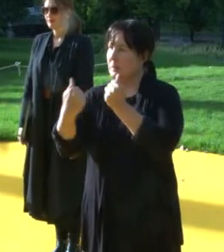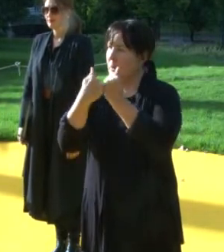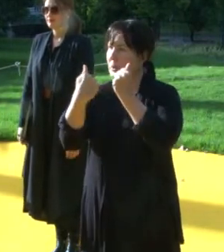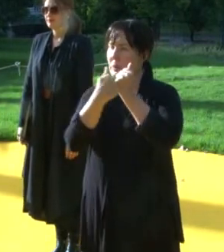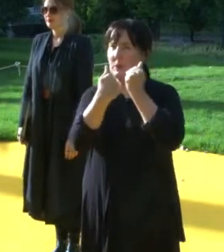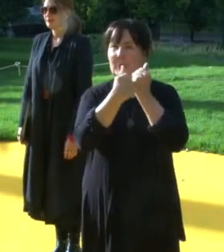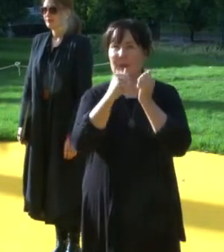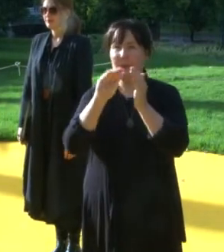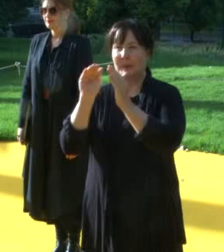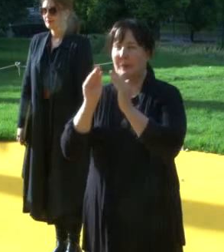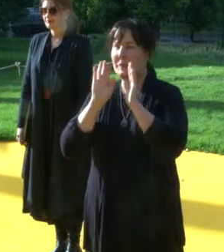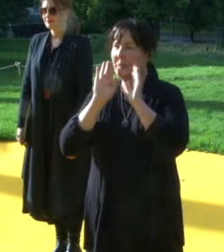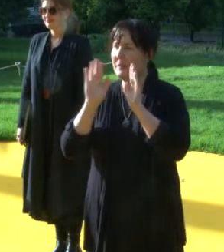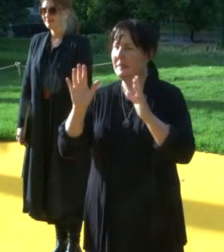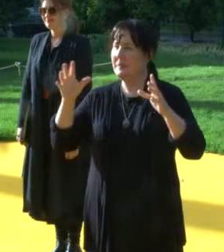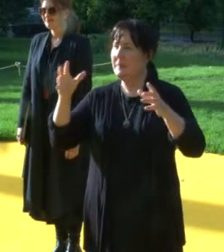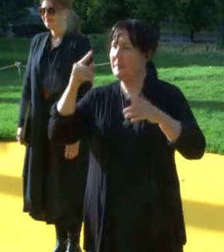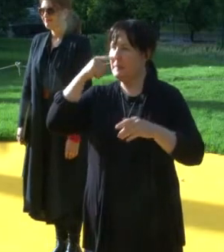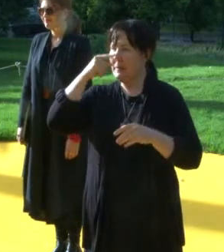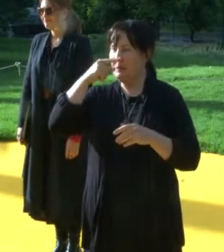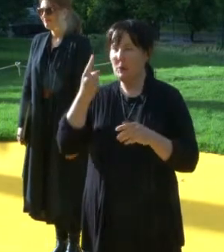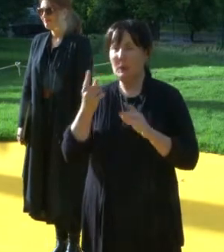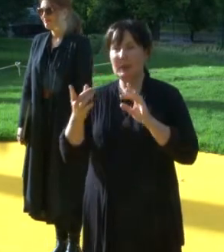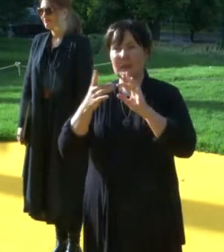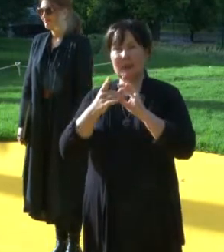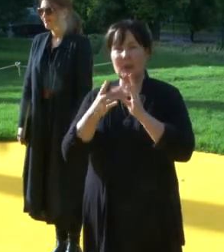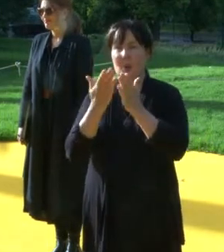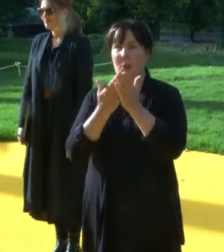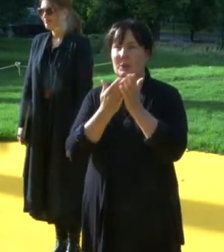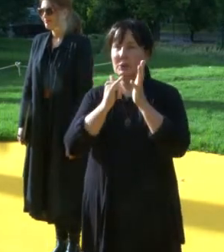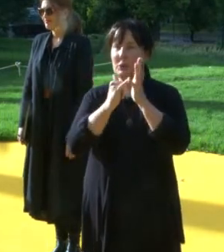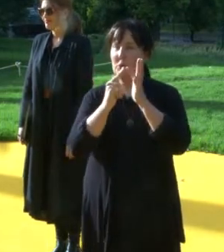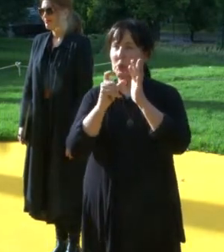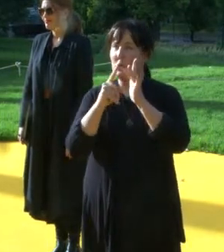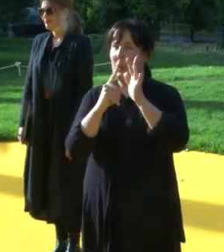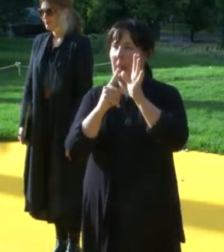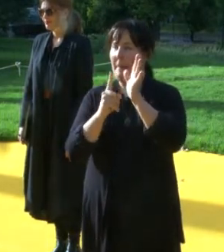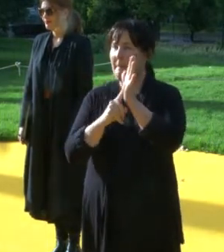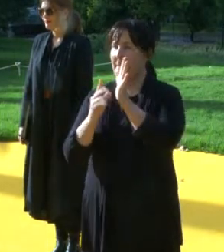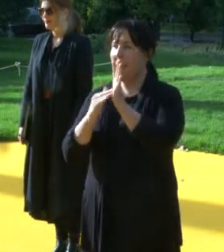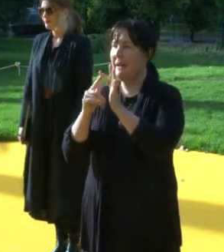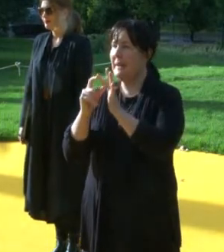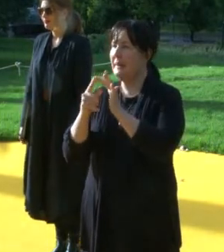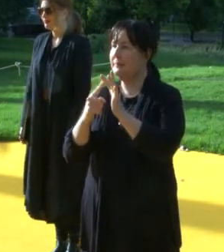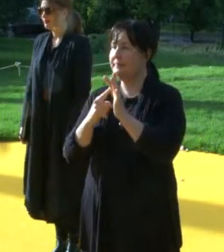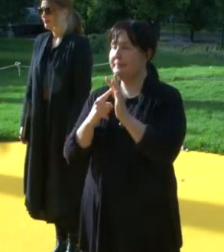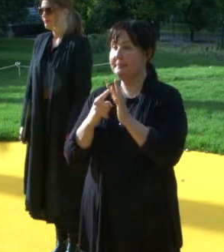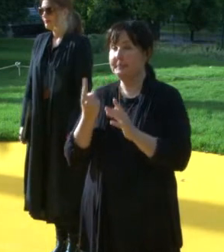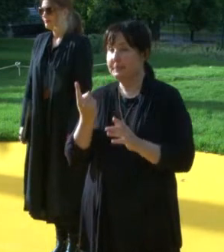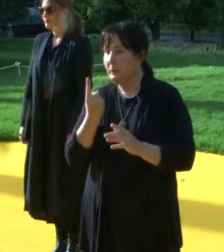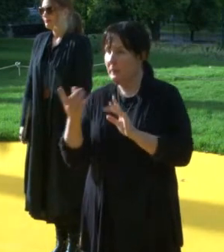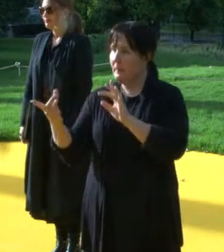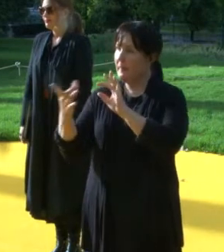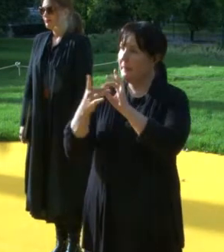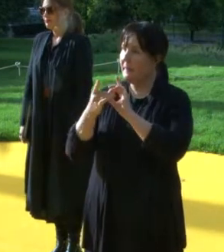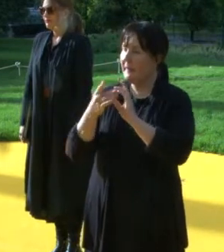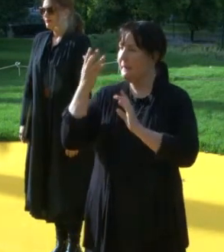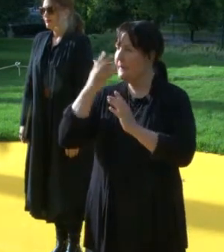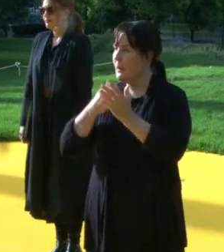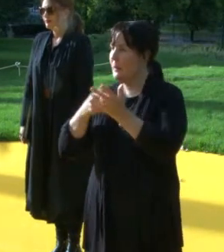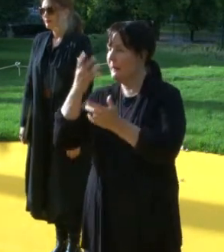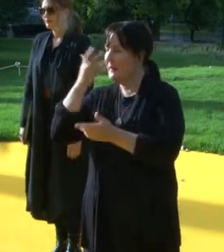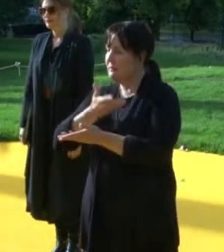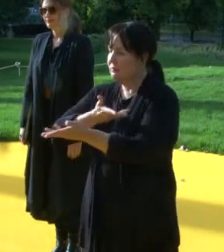there. To those people who connect on social media, and to those of us who connect face-to-face in writing